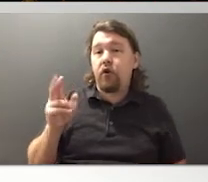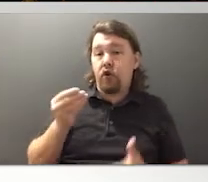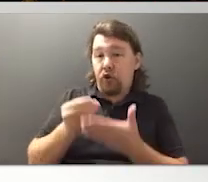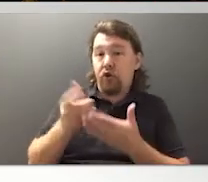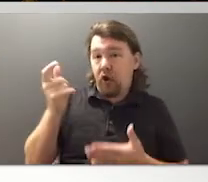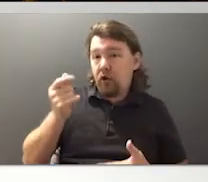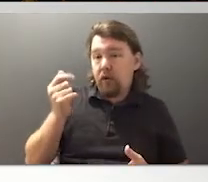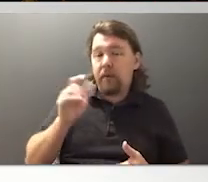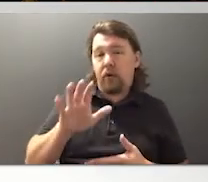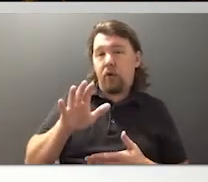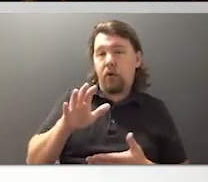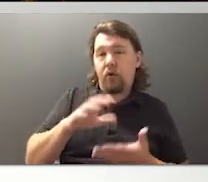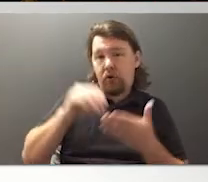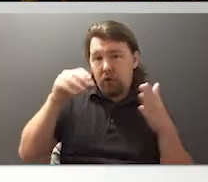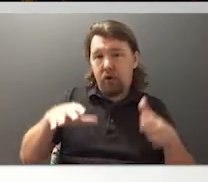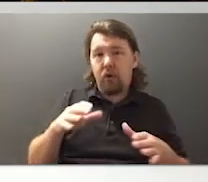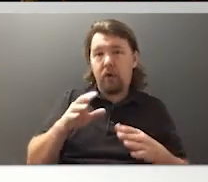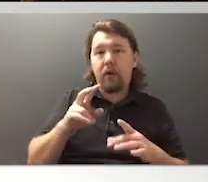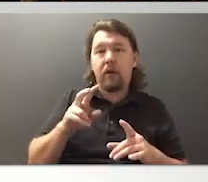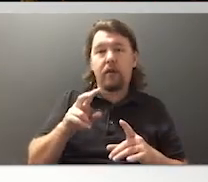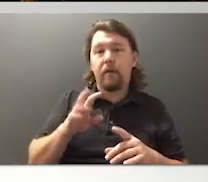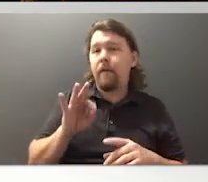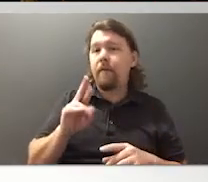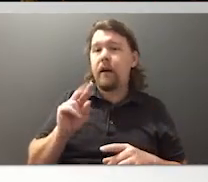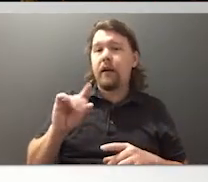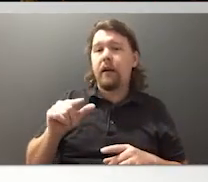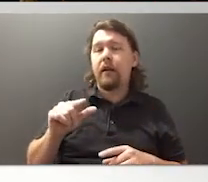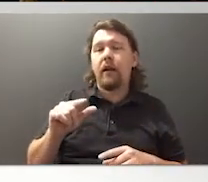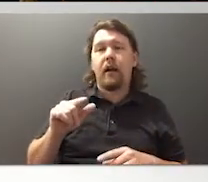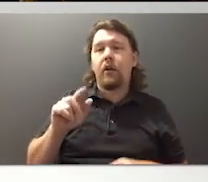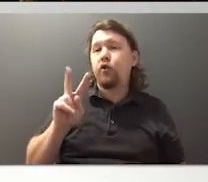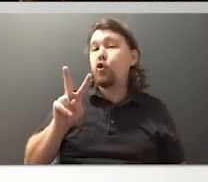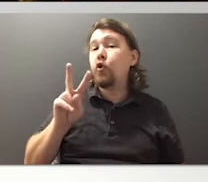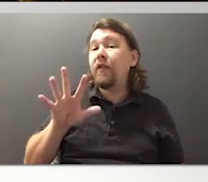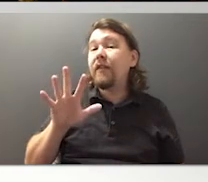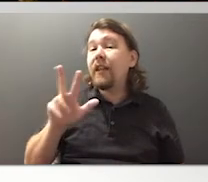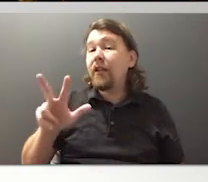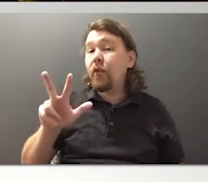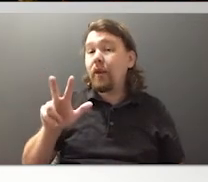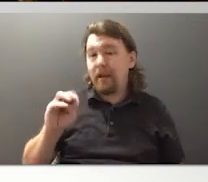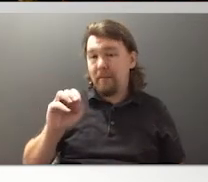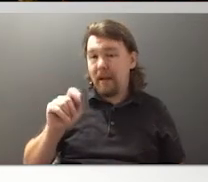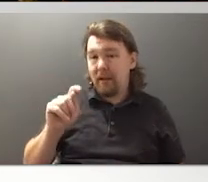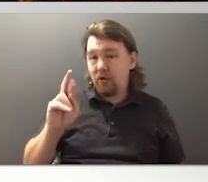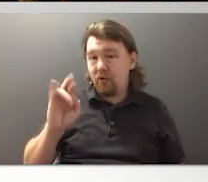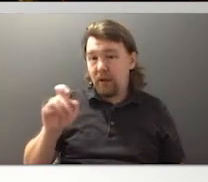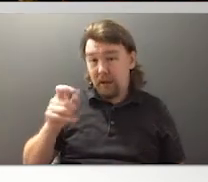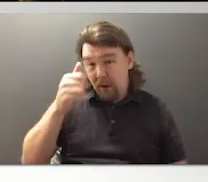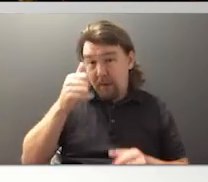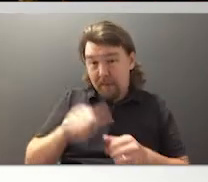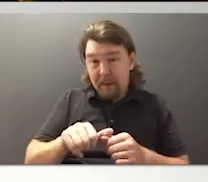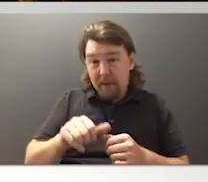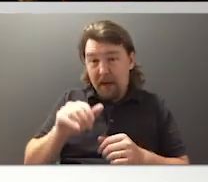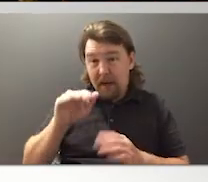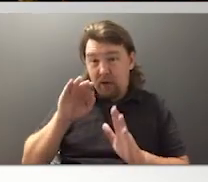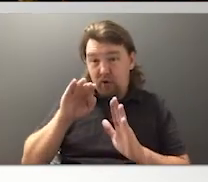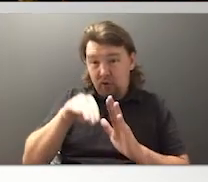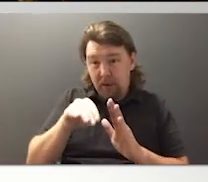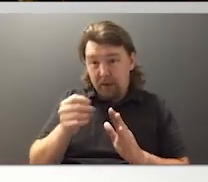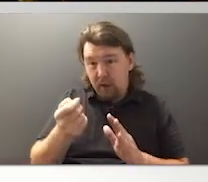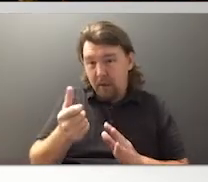been funded at 253 matrix. And I remember I said a minute ago it dropped a little bit, and it really was a little